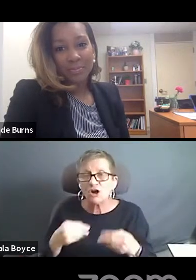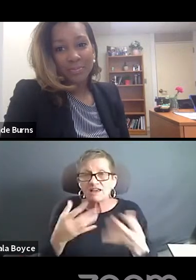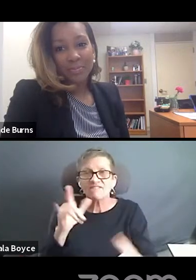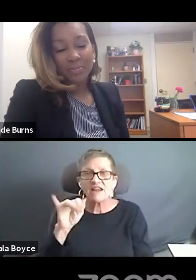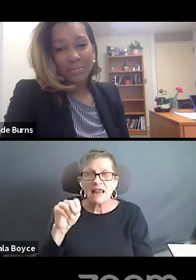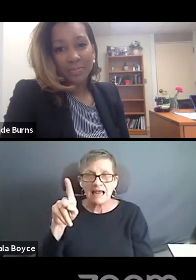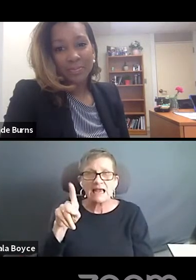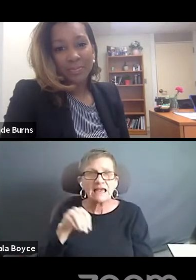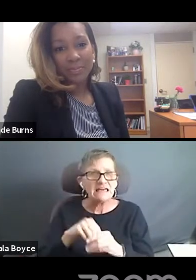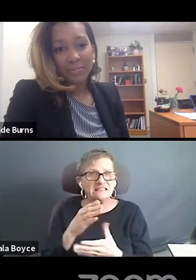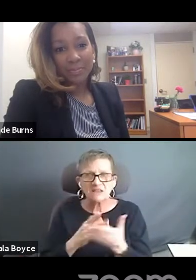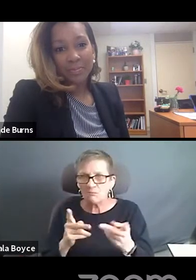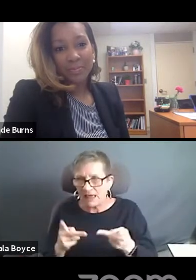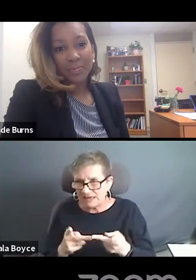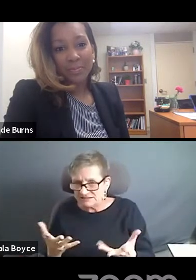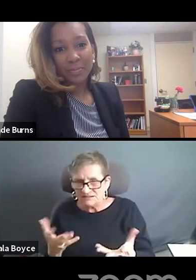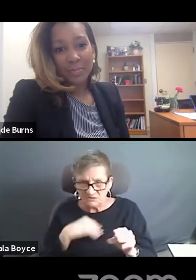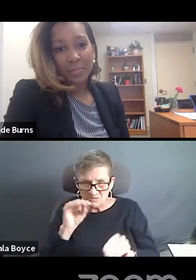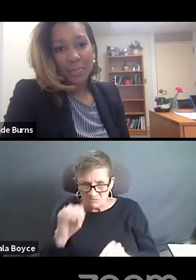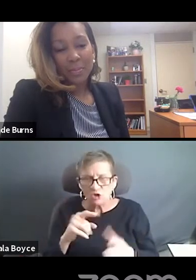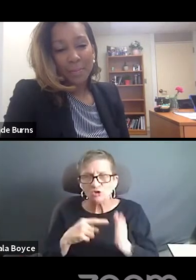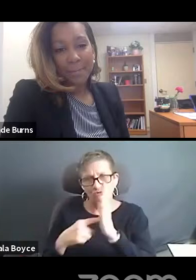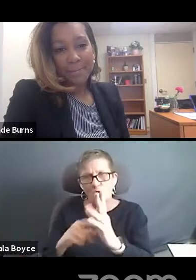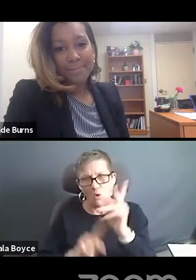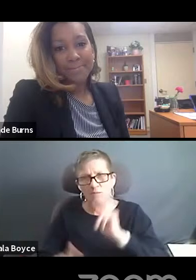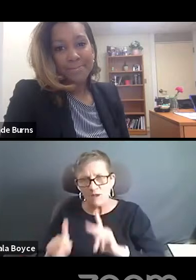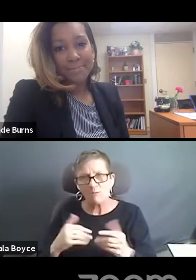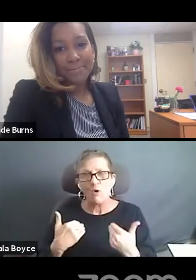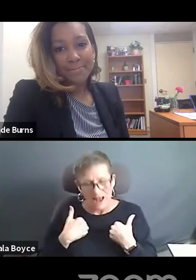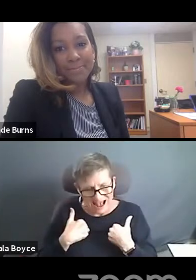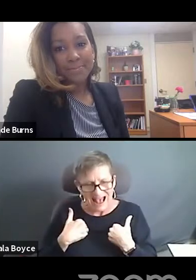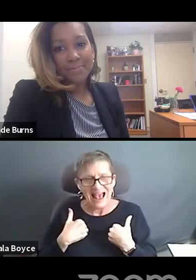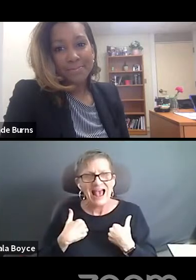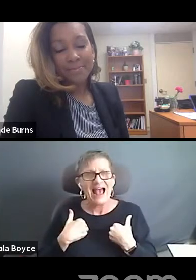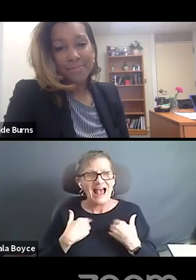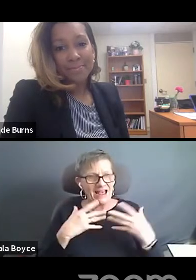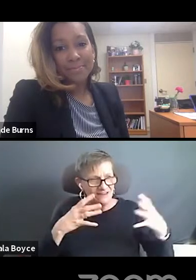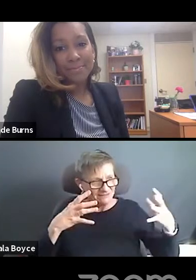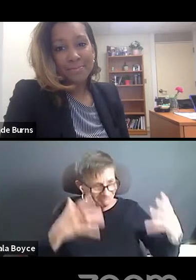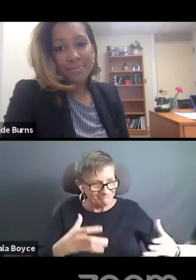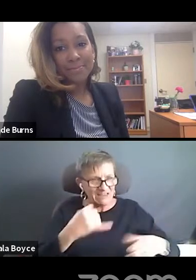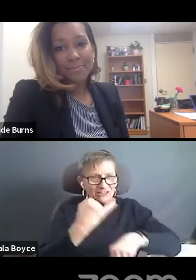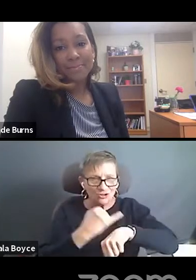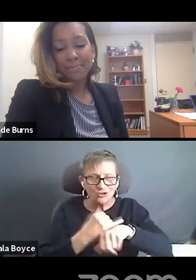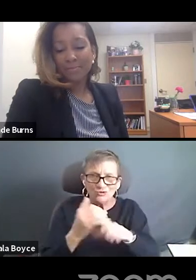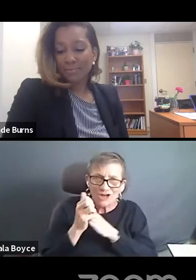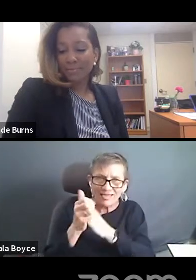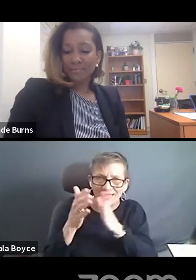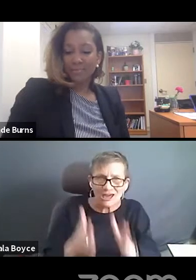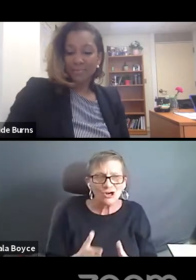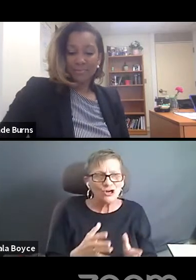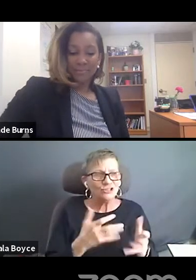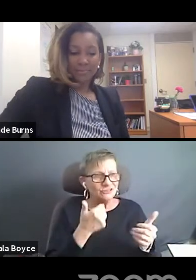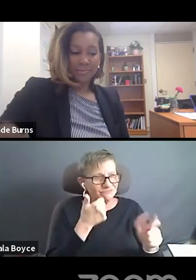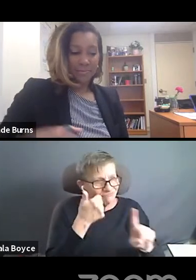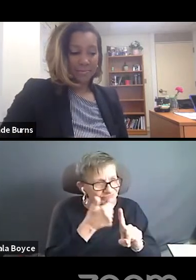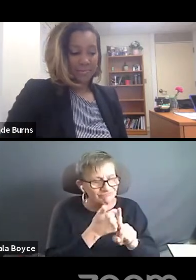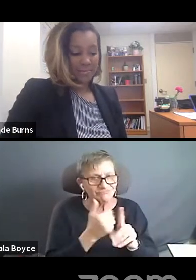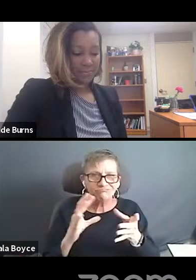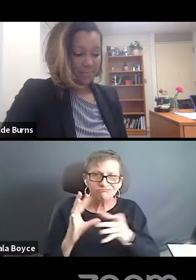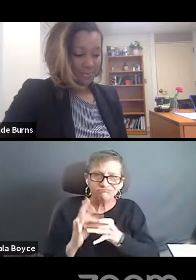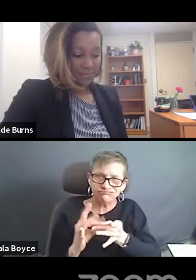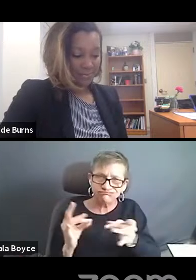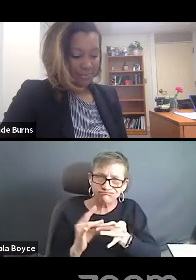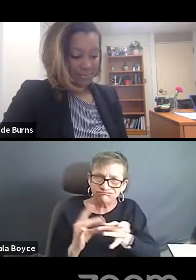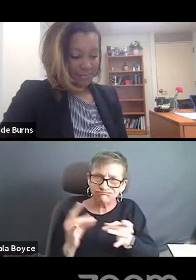that link in at some point to show people that we had institutional leaders that were then talking about why they were going to or